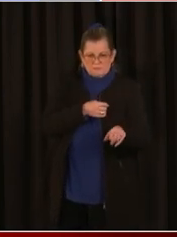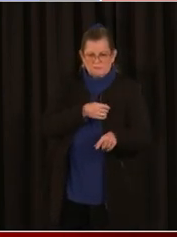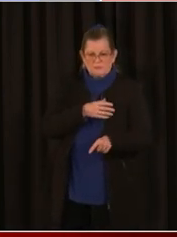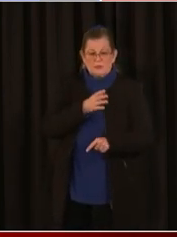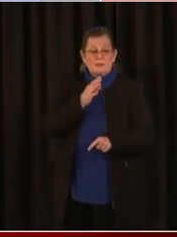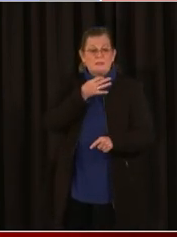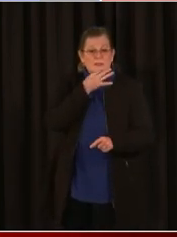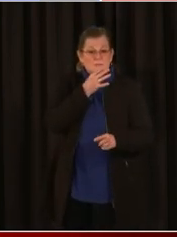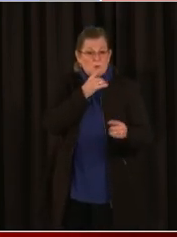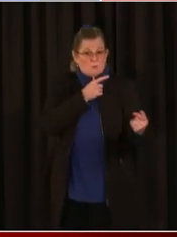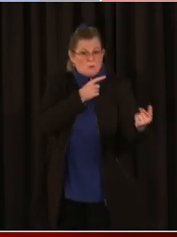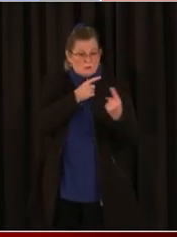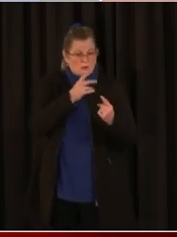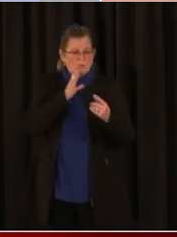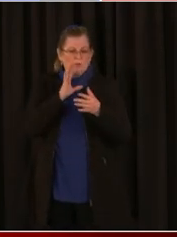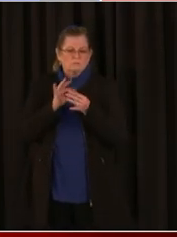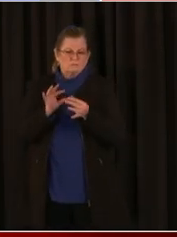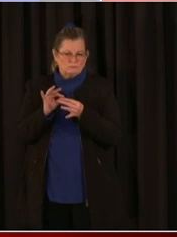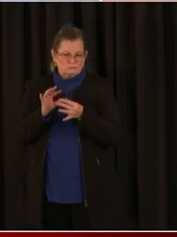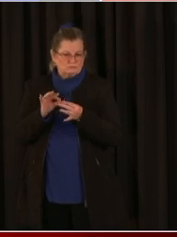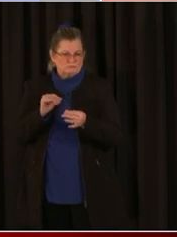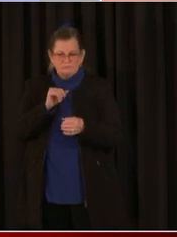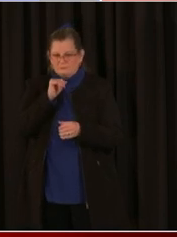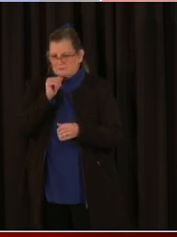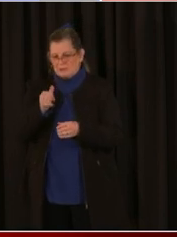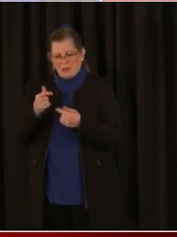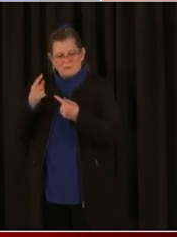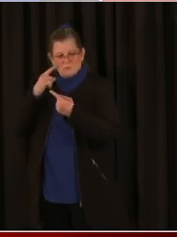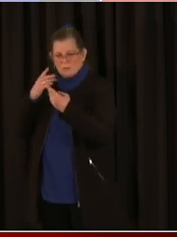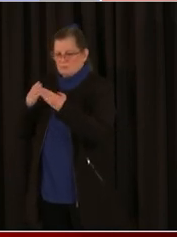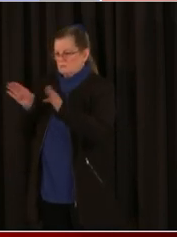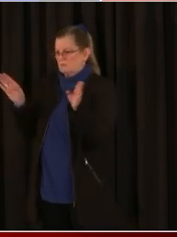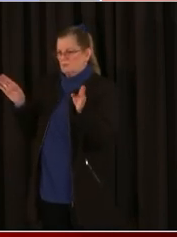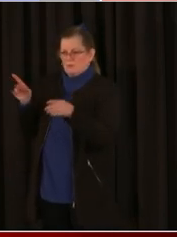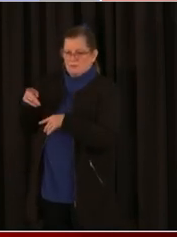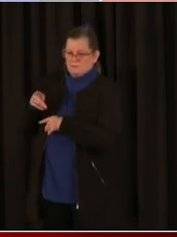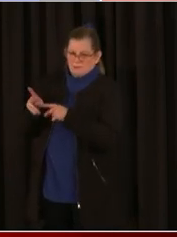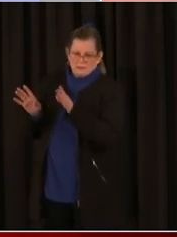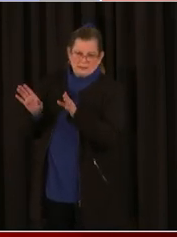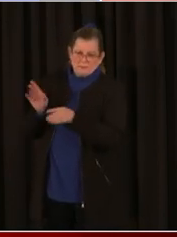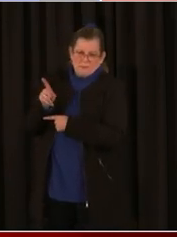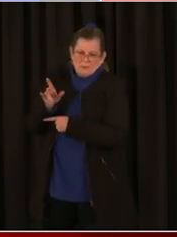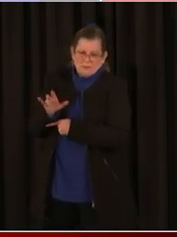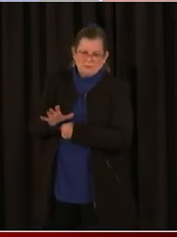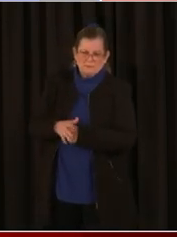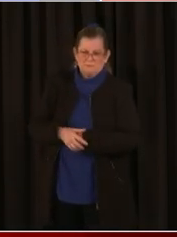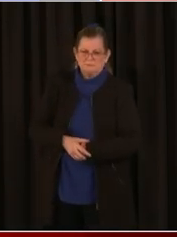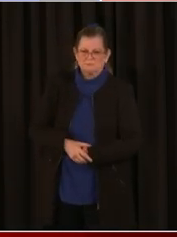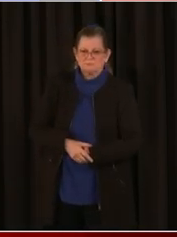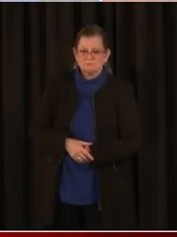other jurisdictions. We are having a hearing that will be a 9-hour hearing set aside for first